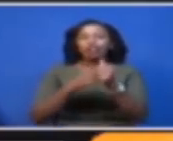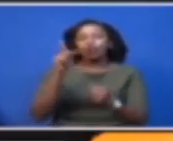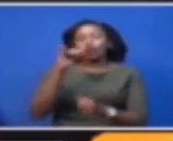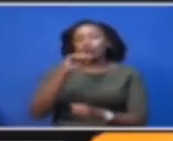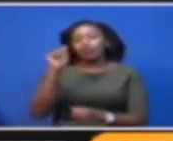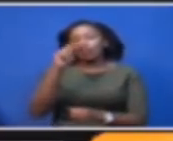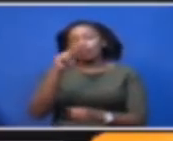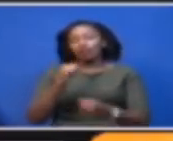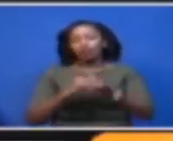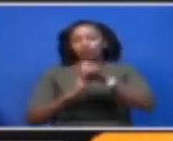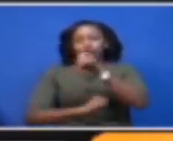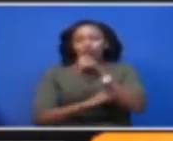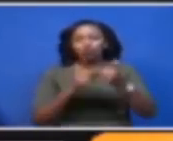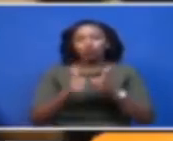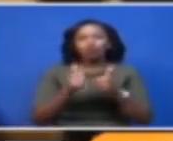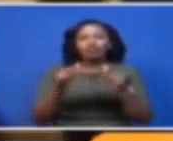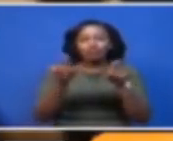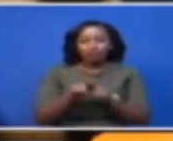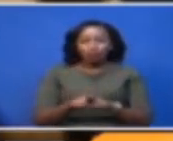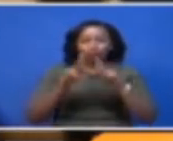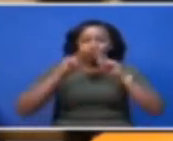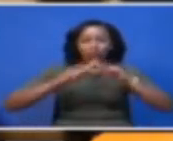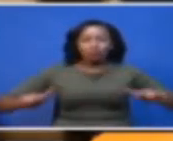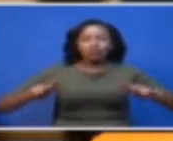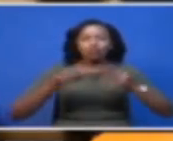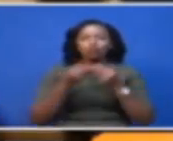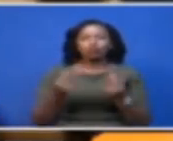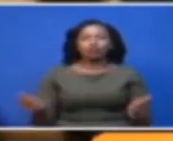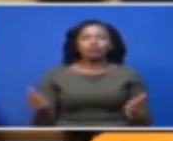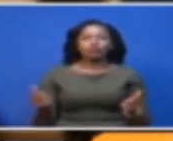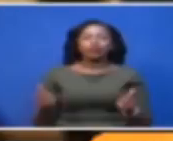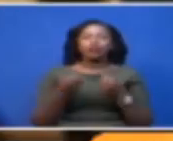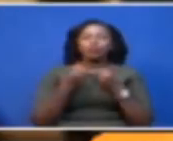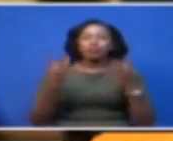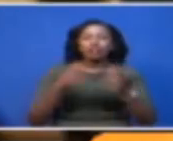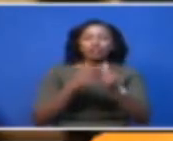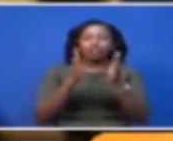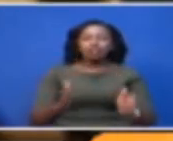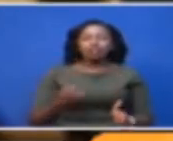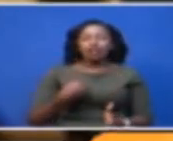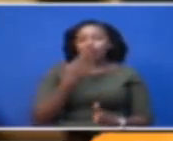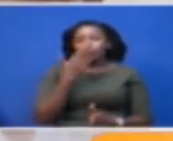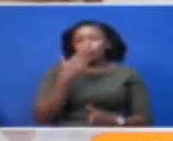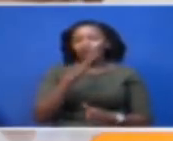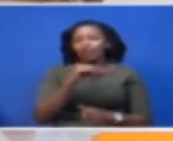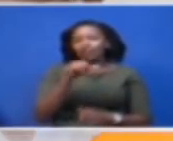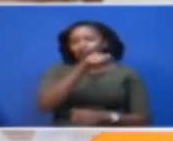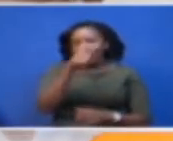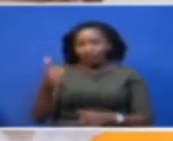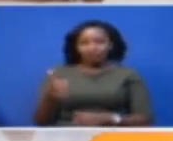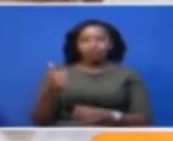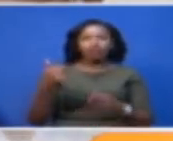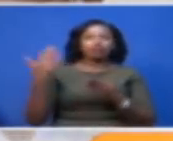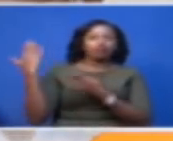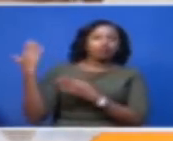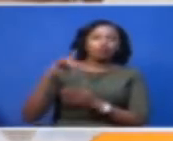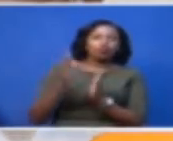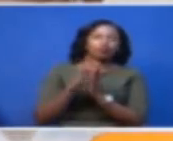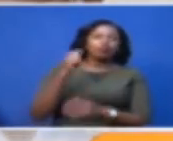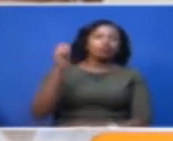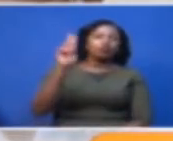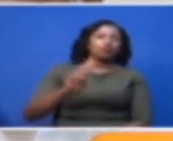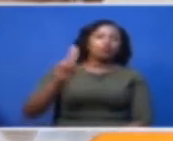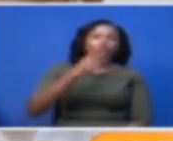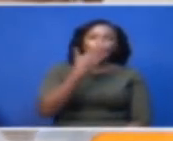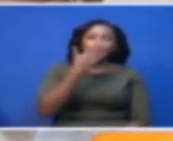singular pursuit was peace building. While leaders have mourned Annan as an iconic diplomat, with President Uhuru Kenyatta condoling with